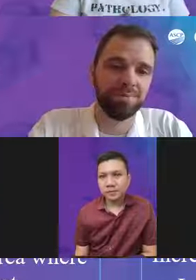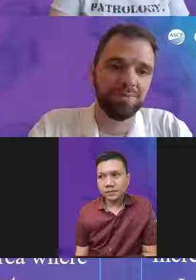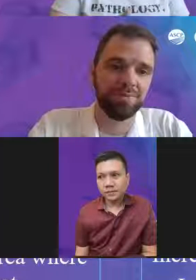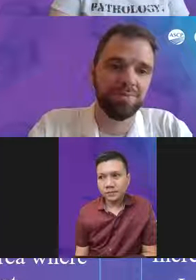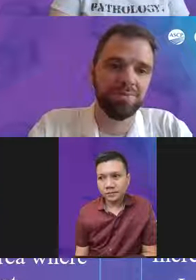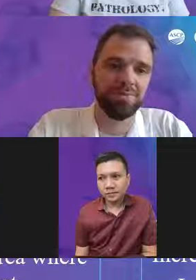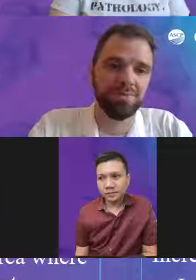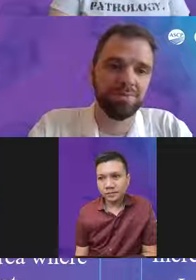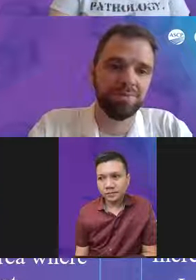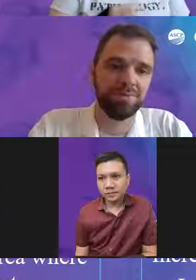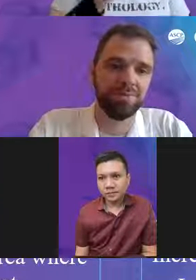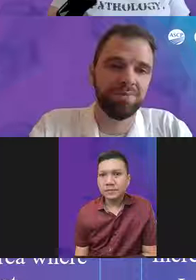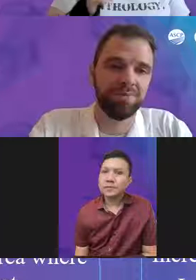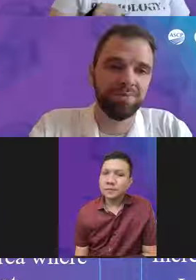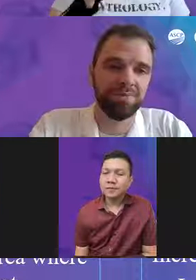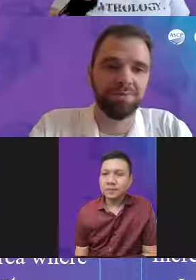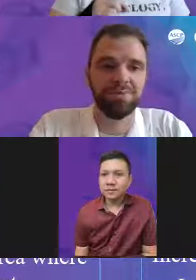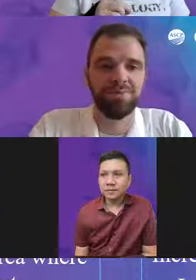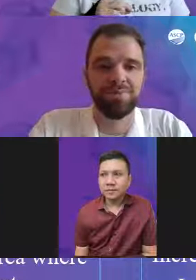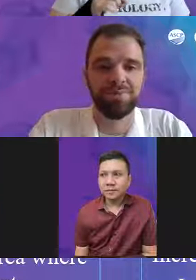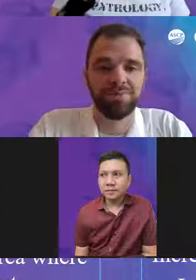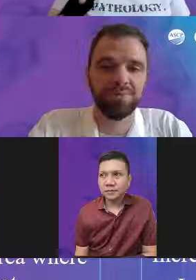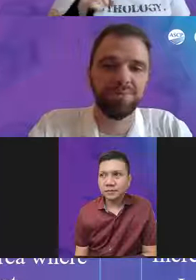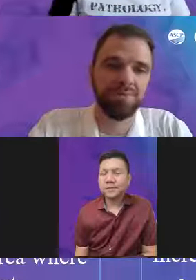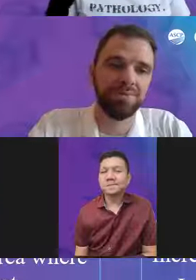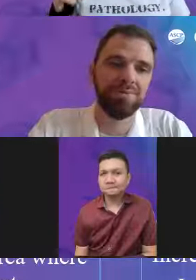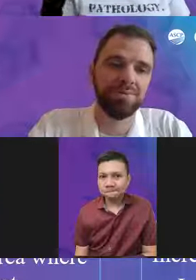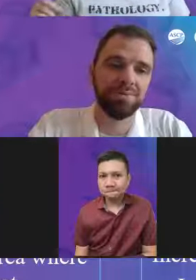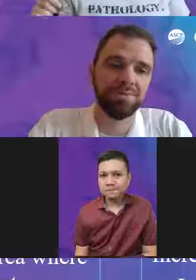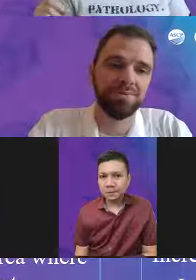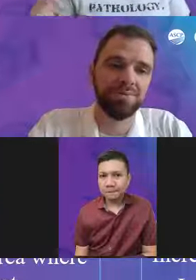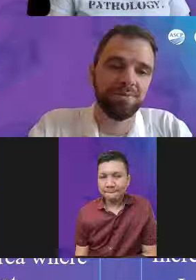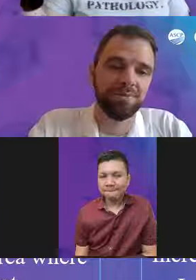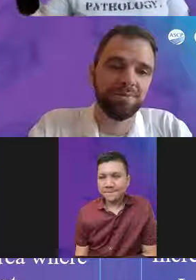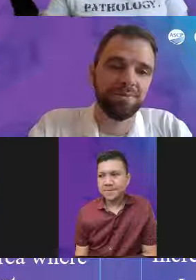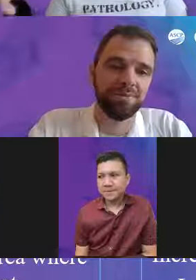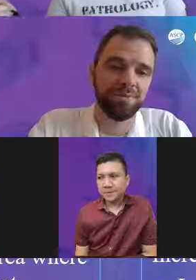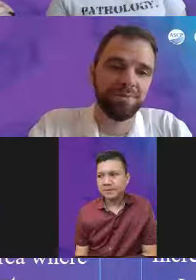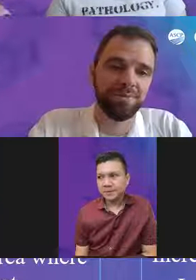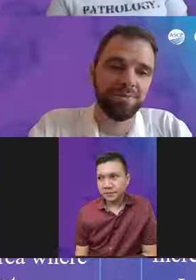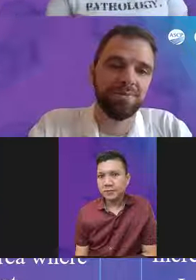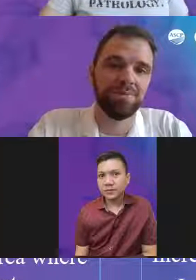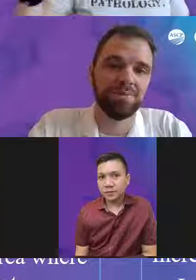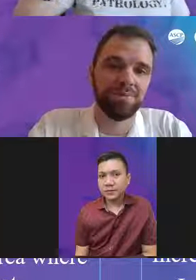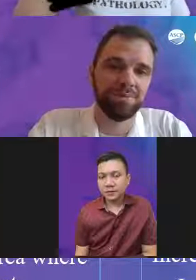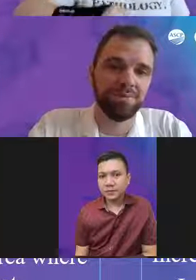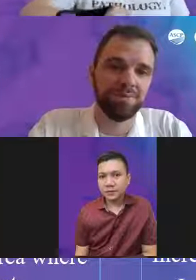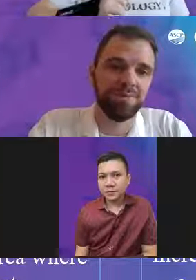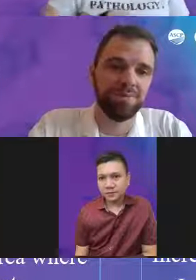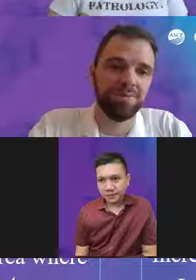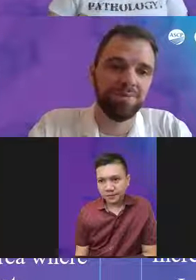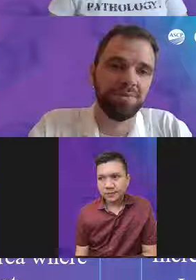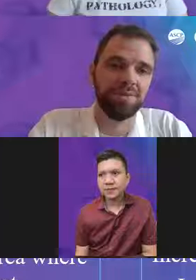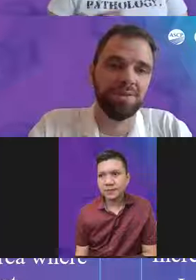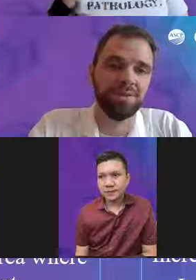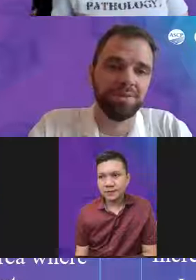know what they do, but it makes a difference as what you do with that. So if you need to have someone